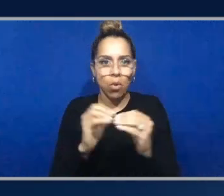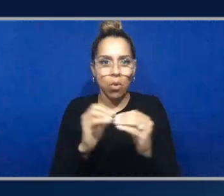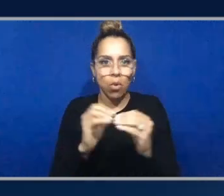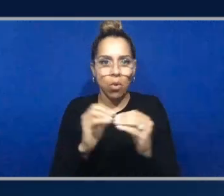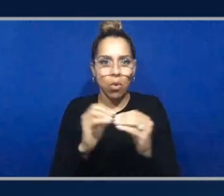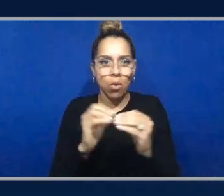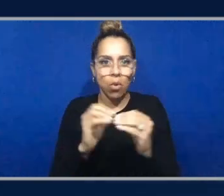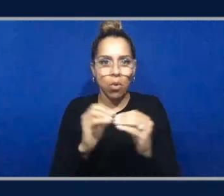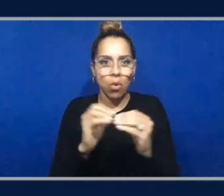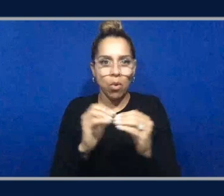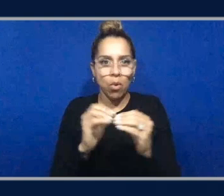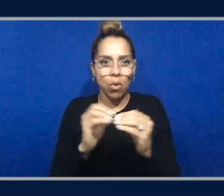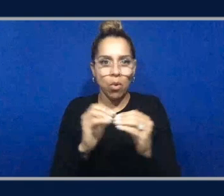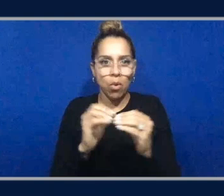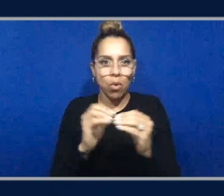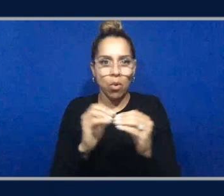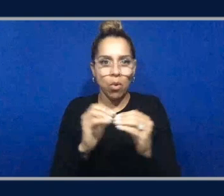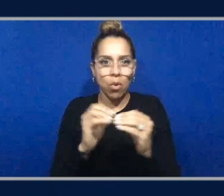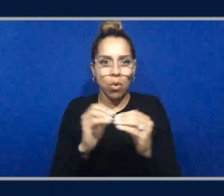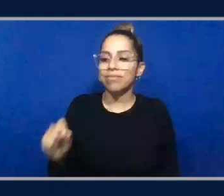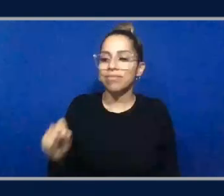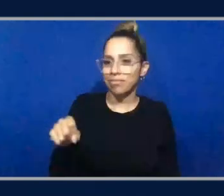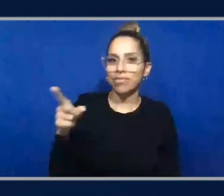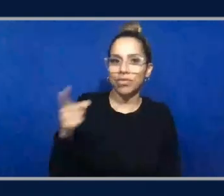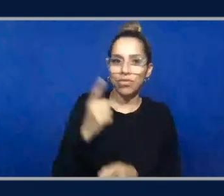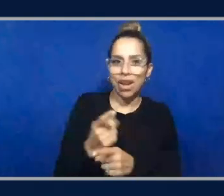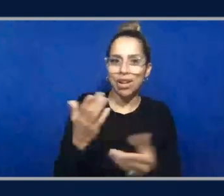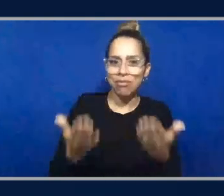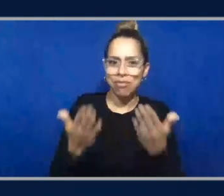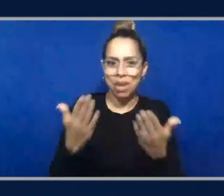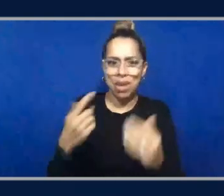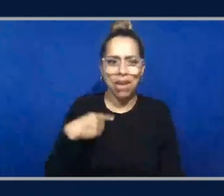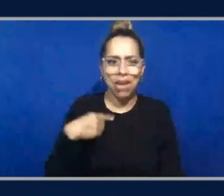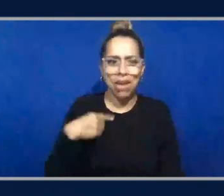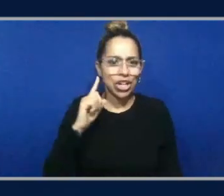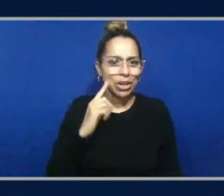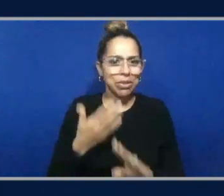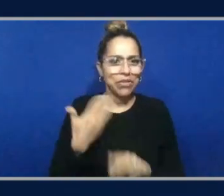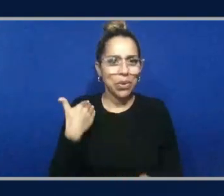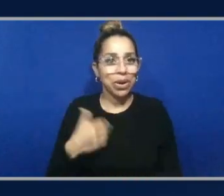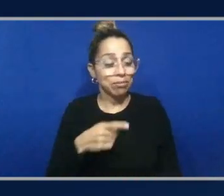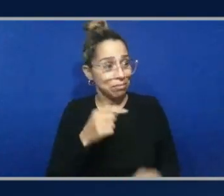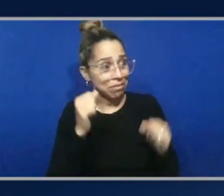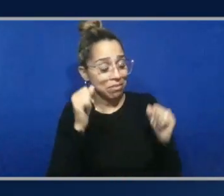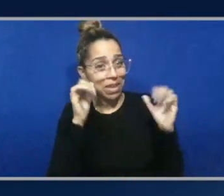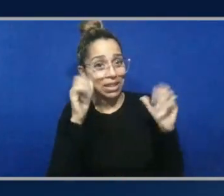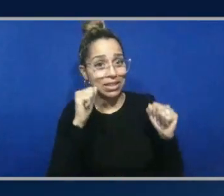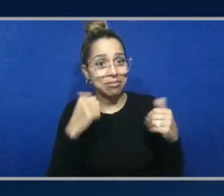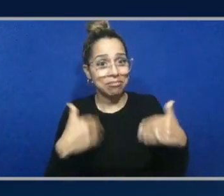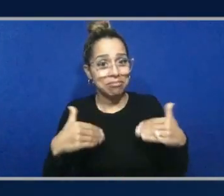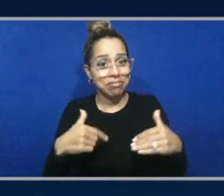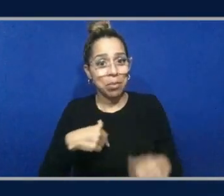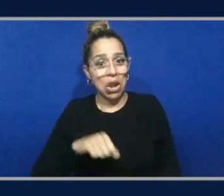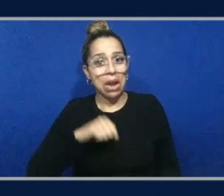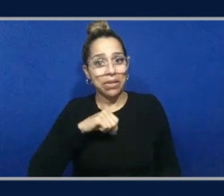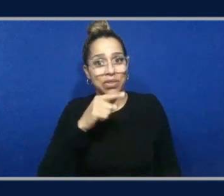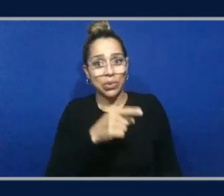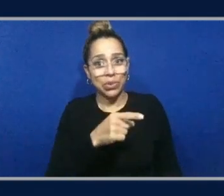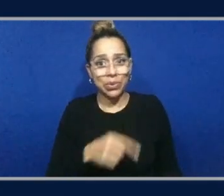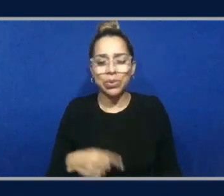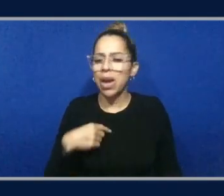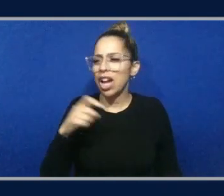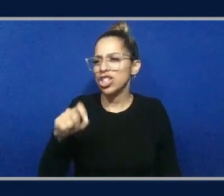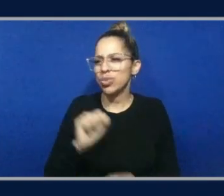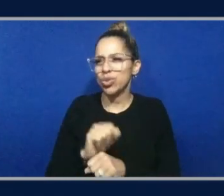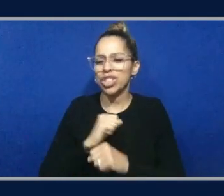right. See, it's like I've heard this before. I might have heard this before. It's amazing. I'm so proud of you. I should be a security. No, I like what I do. I'm going to